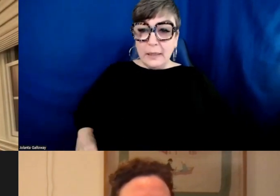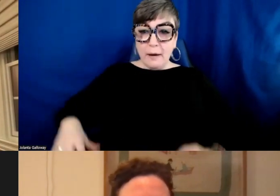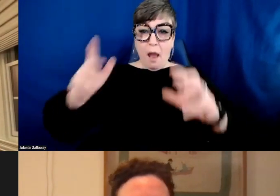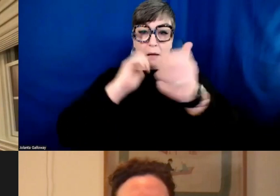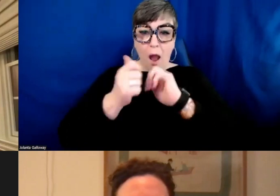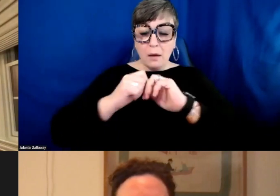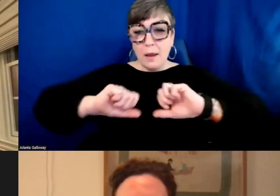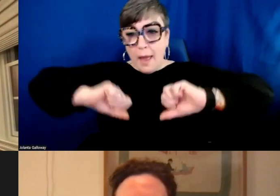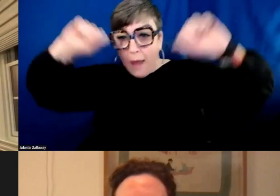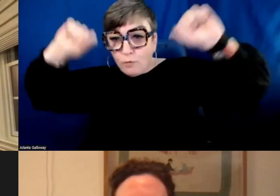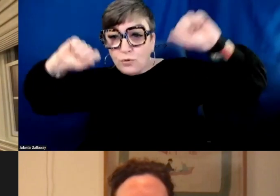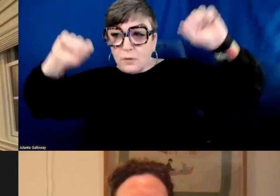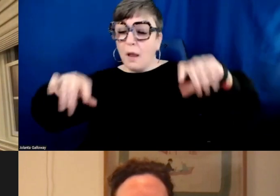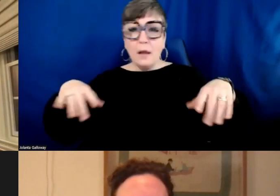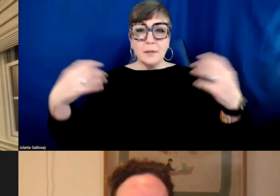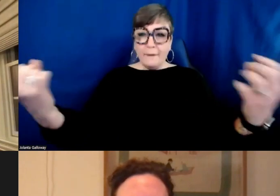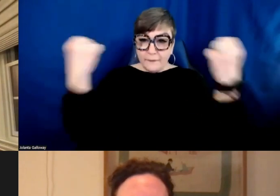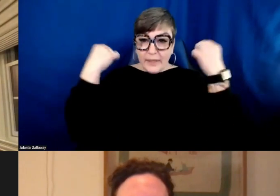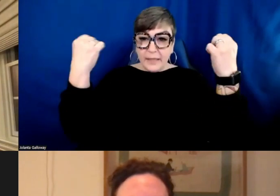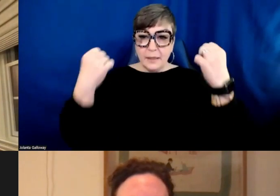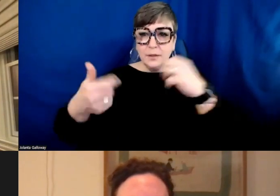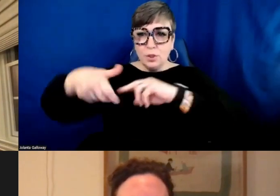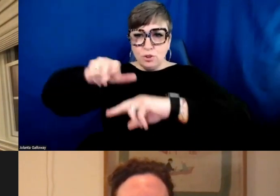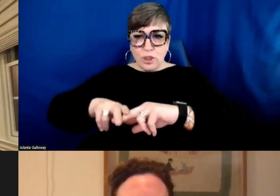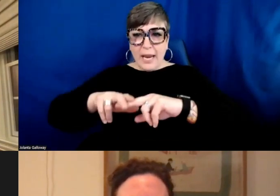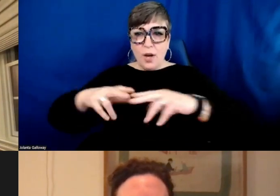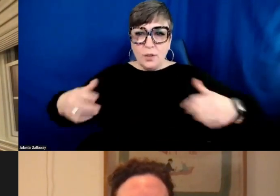fitness, chairs, you name it. Um,